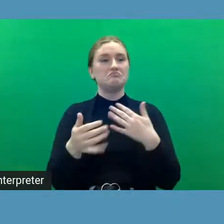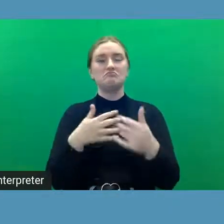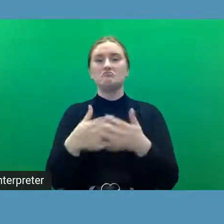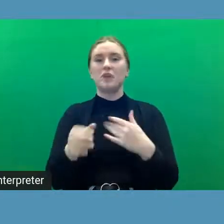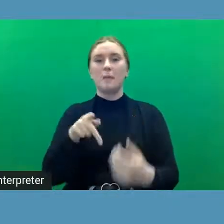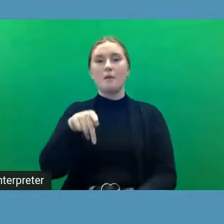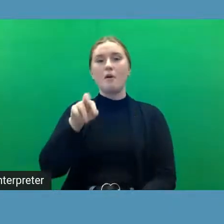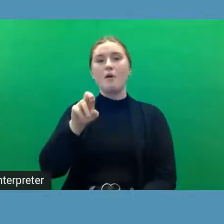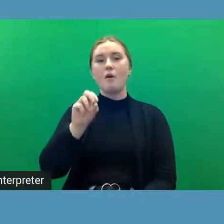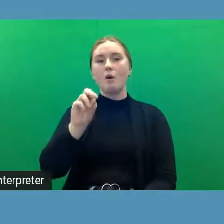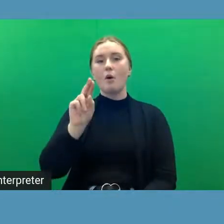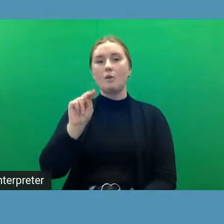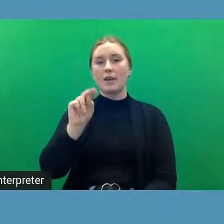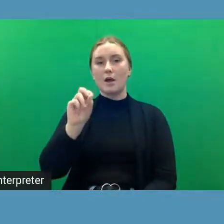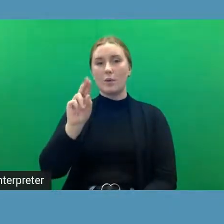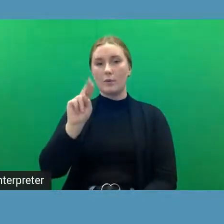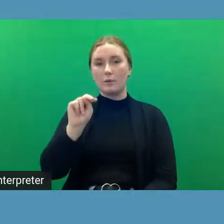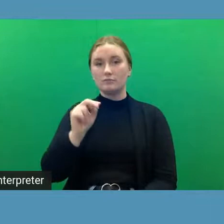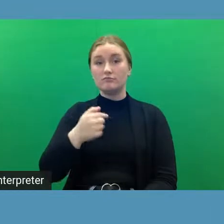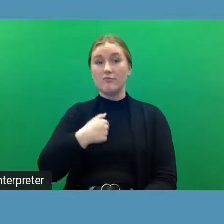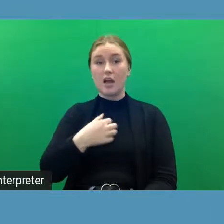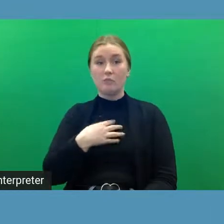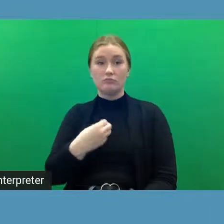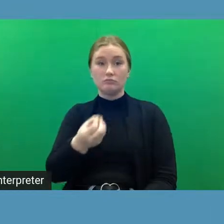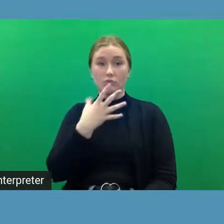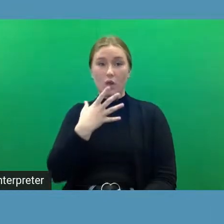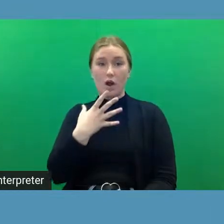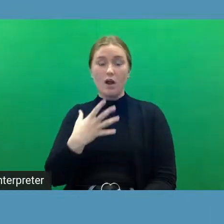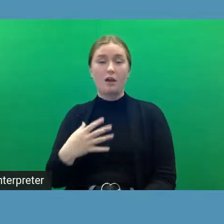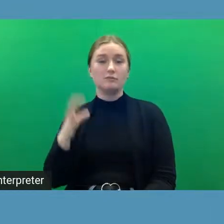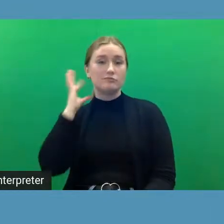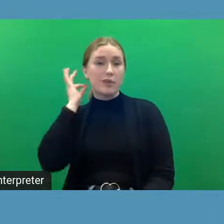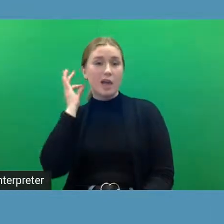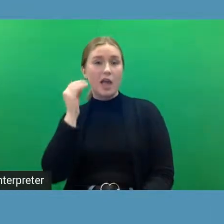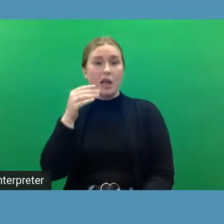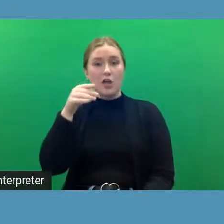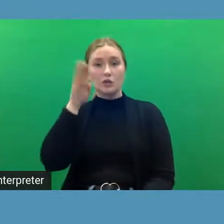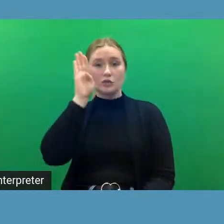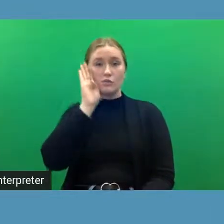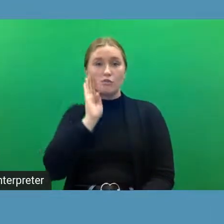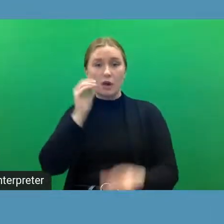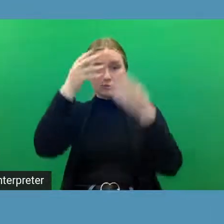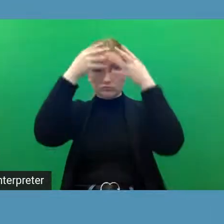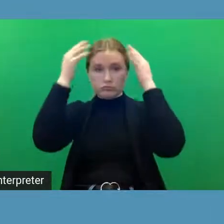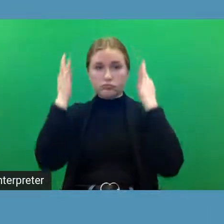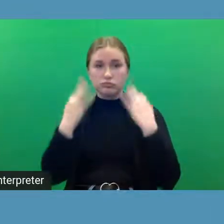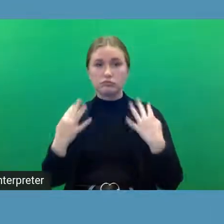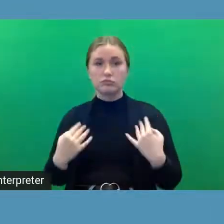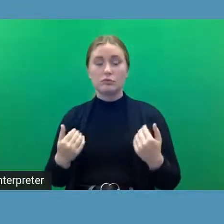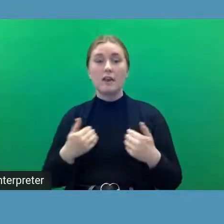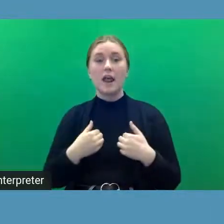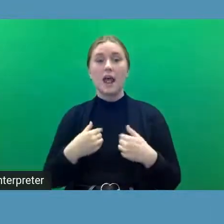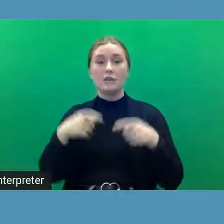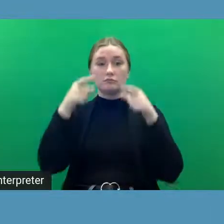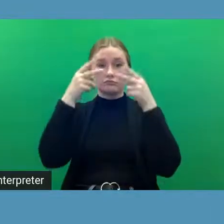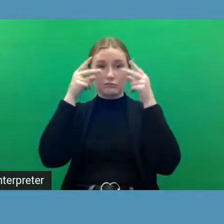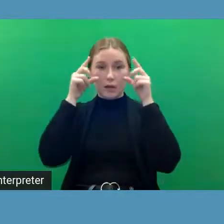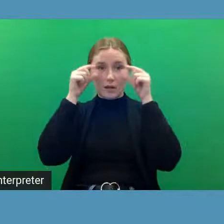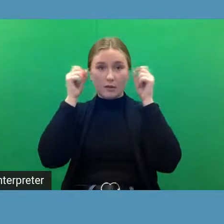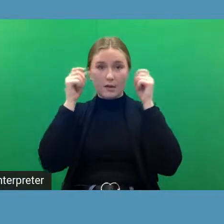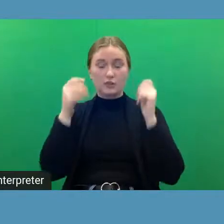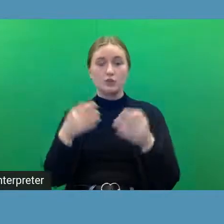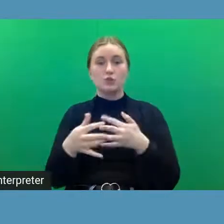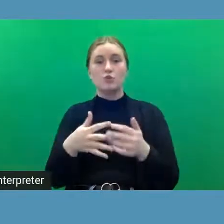her. I am a white person with long light brown hair, and I wear smoky clear frame glasses. I'm also wearing